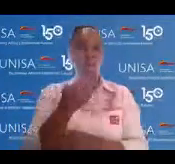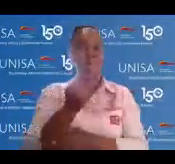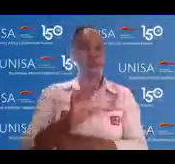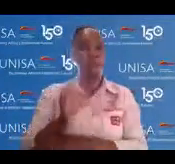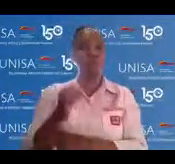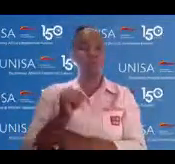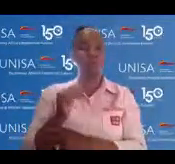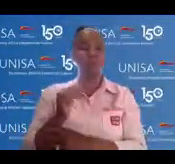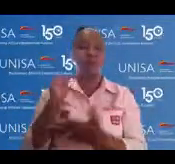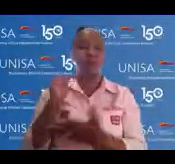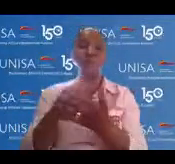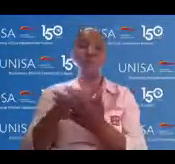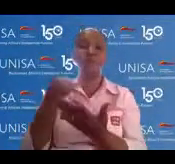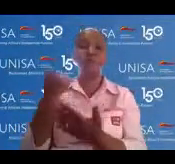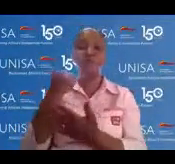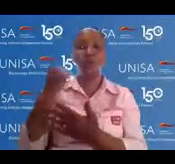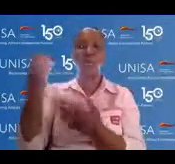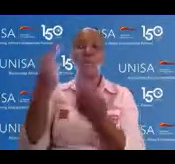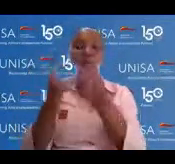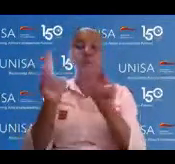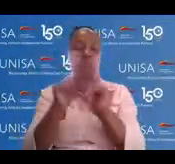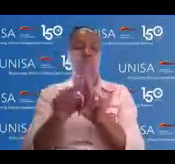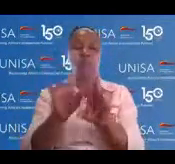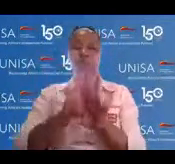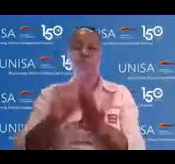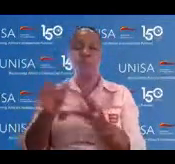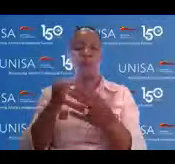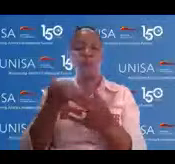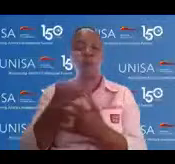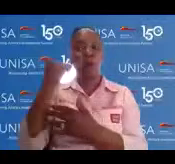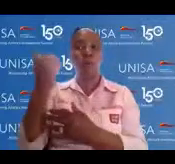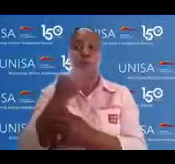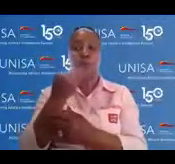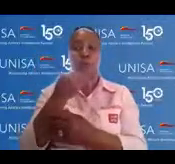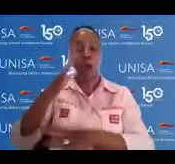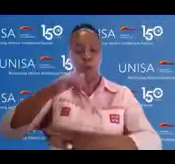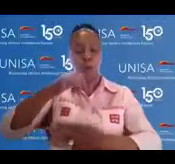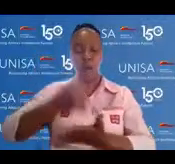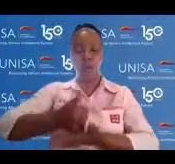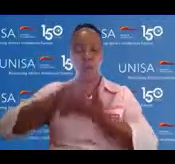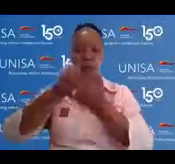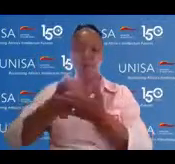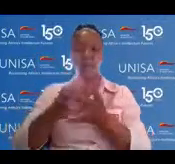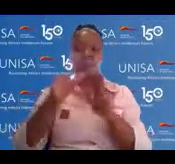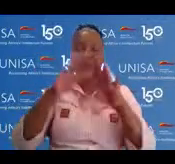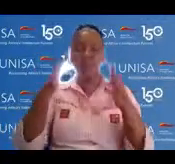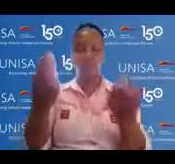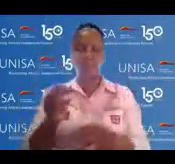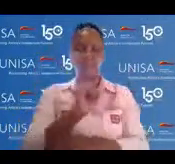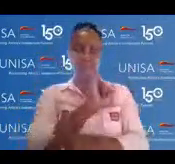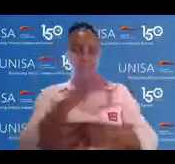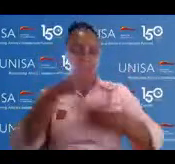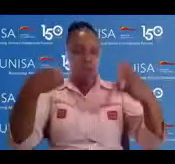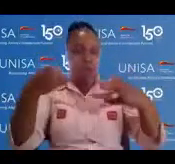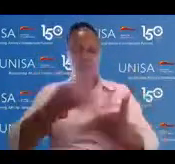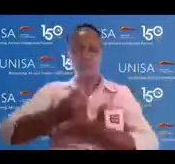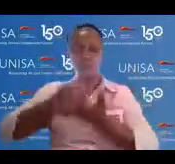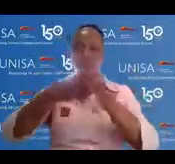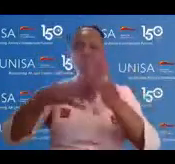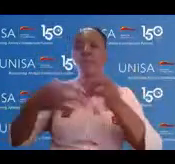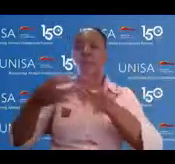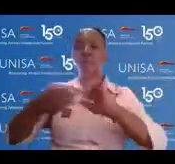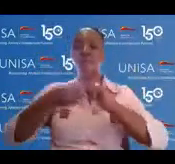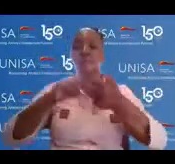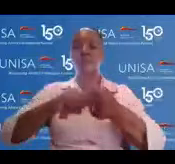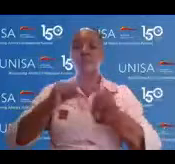to UNISA. Please reach out to our help desk. That is their job, to help you with any problems that you might